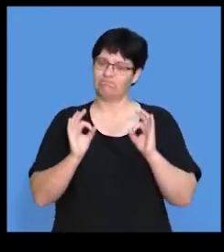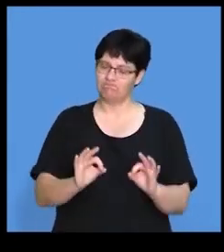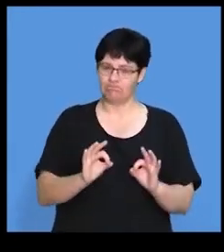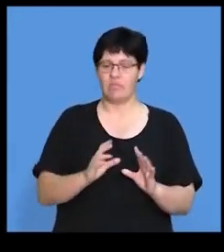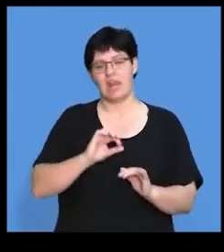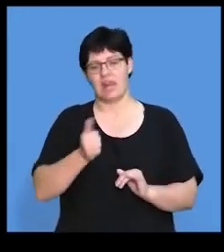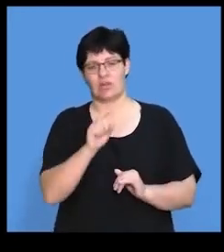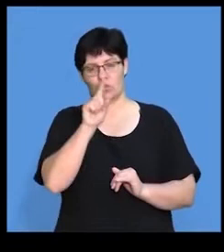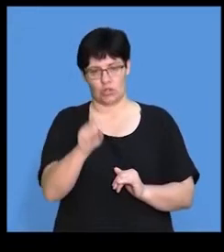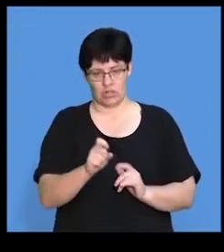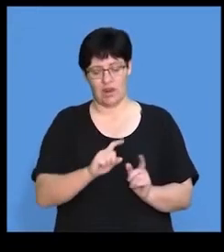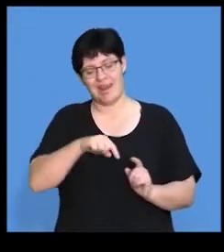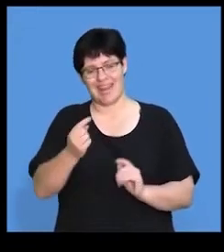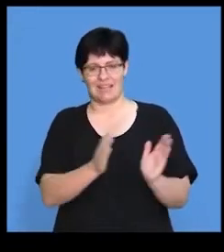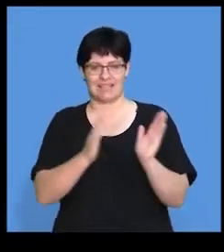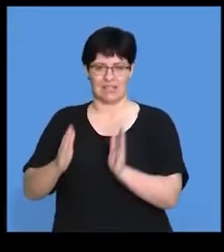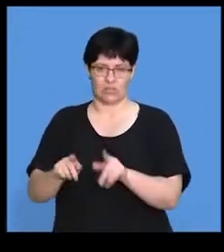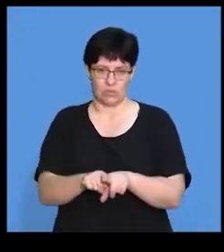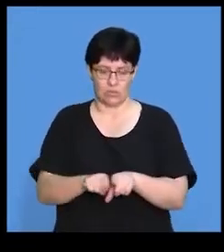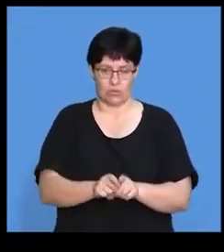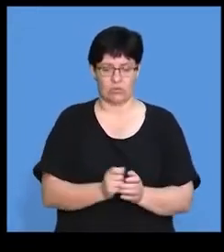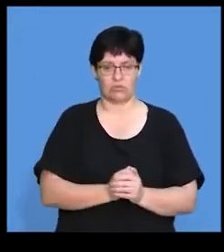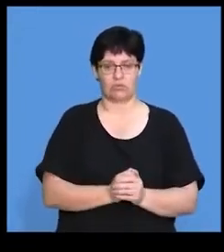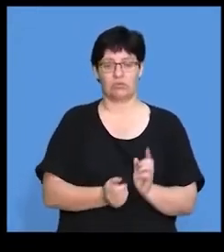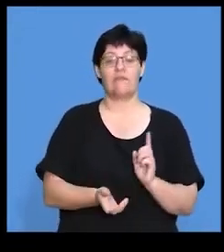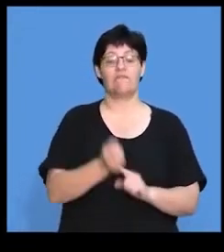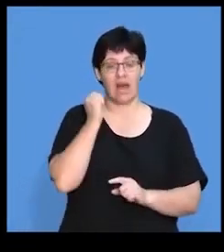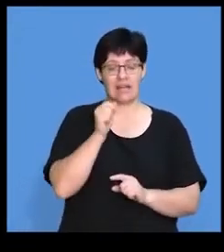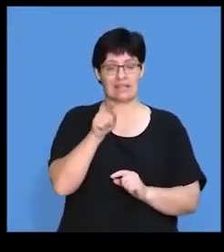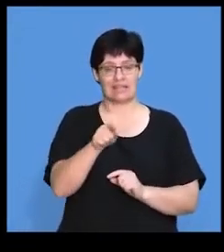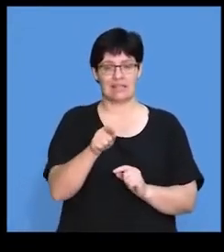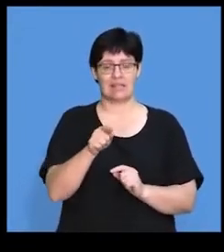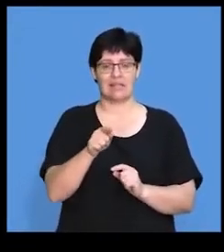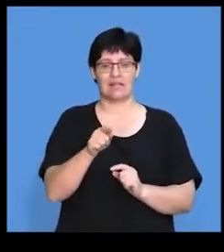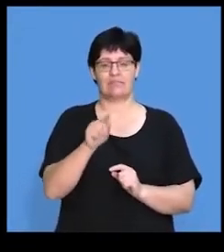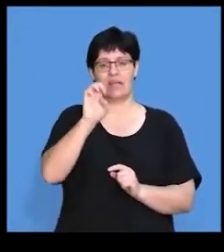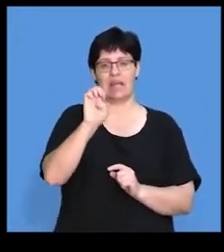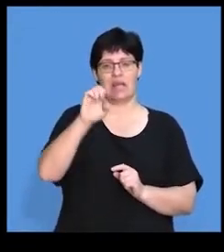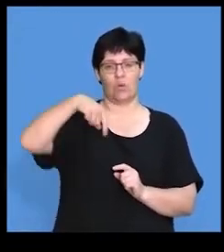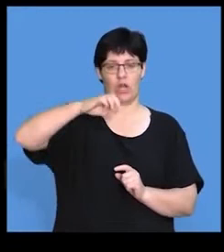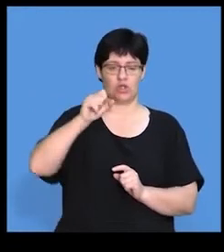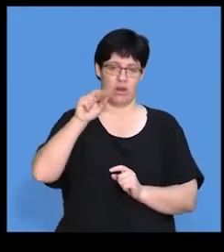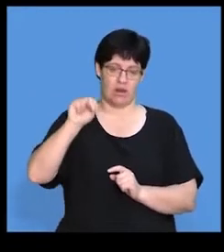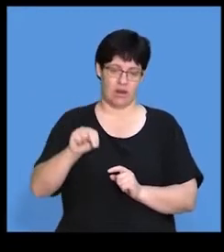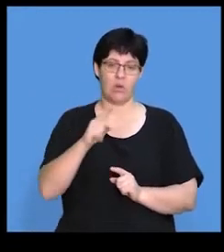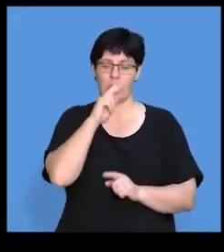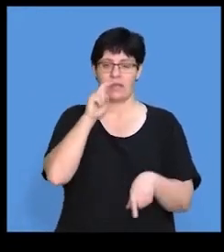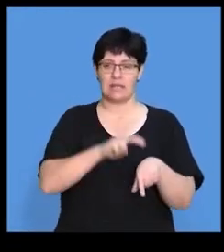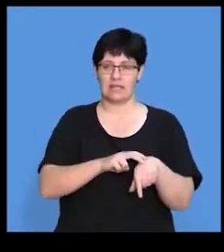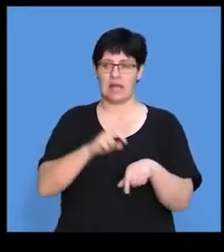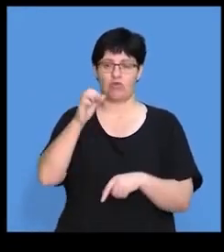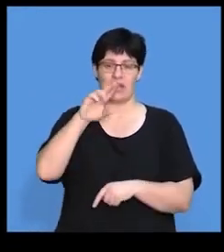question or the next section. Okay, so to find the equation of that line, we need two things. We need the gradient of the